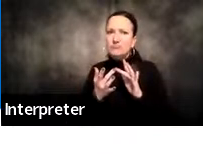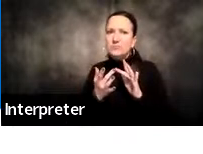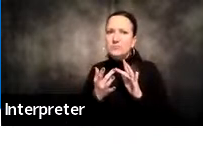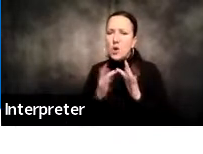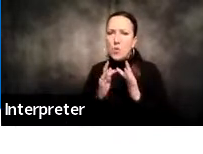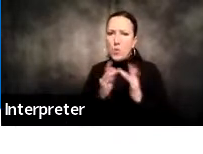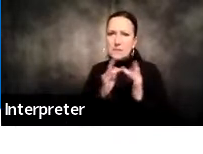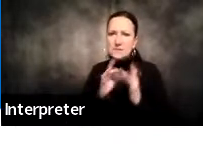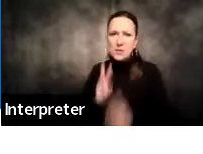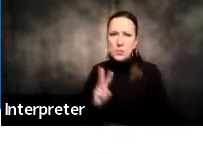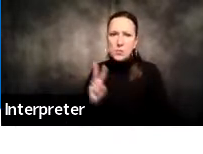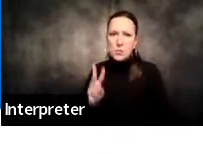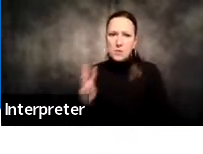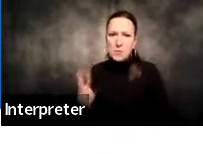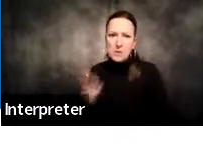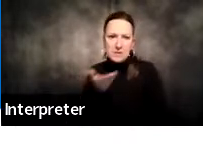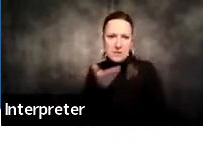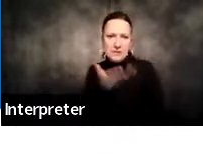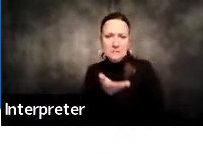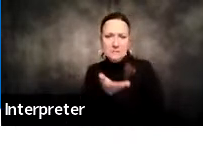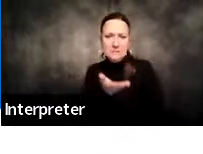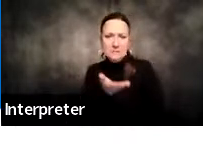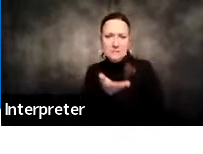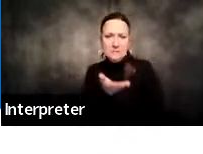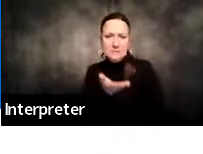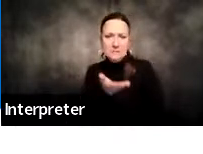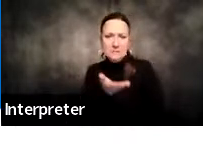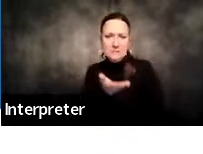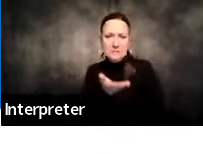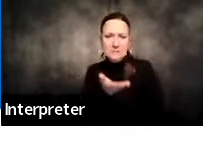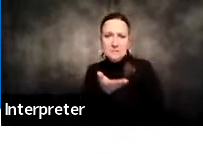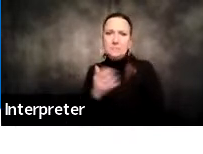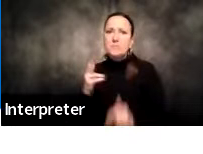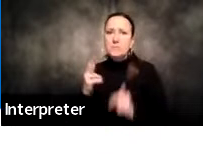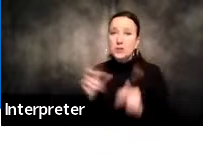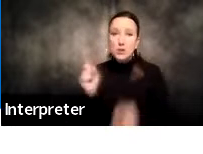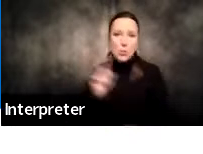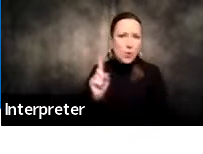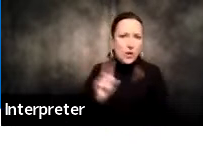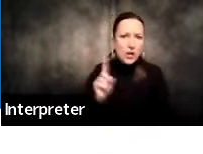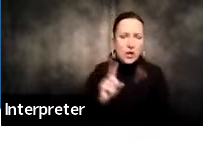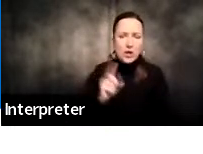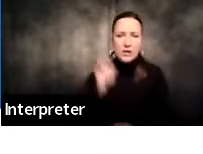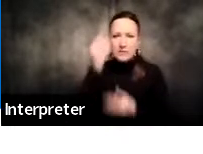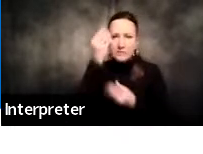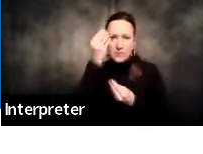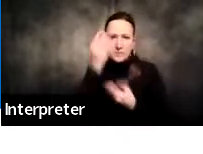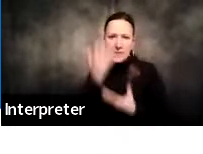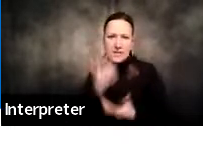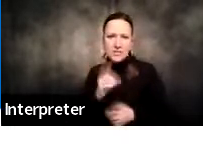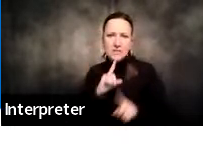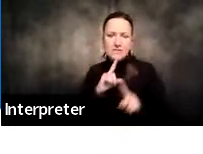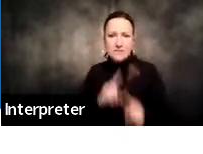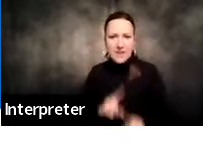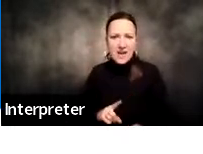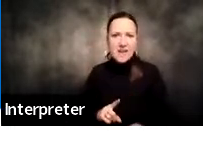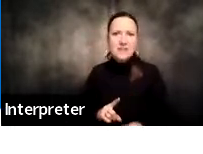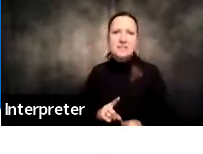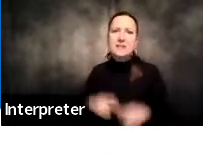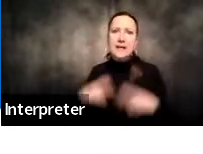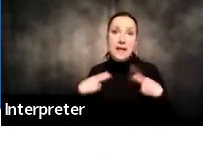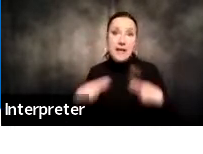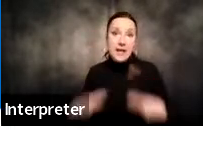website. We have a construction dashboard, we have fact sheets, information on health